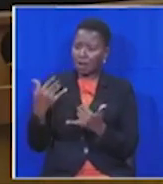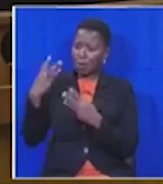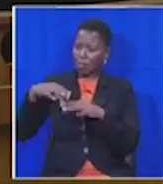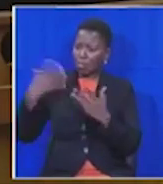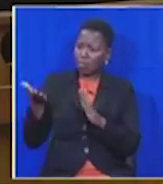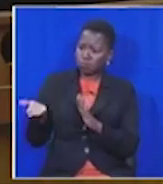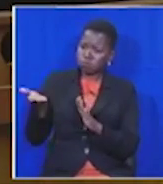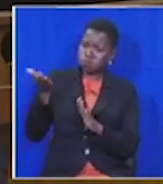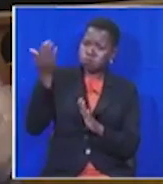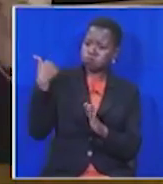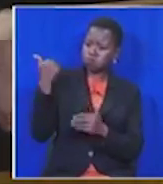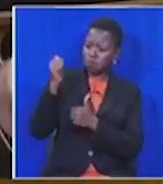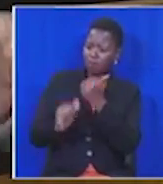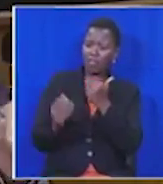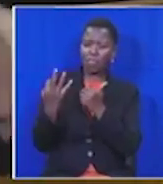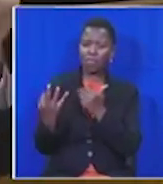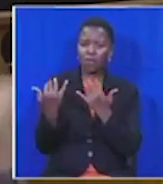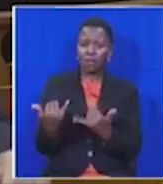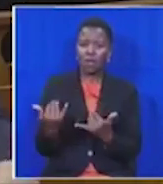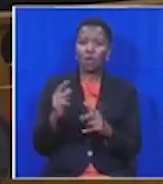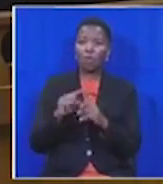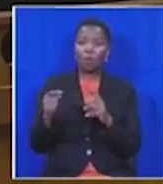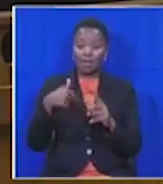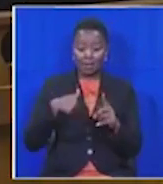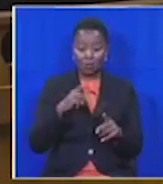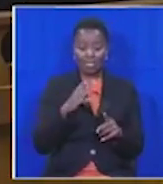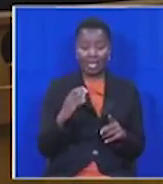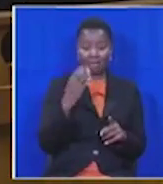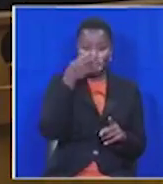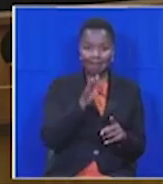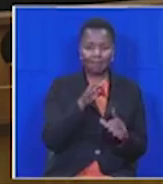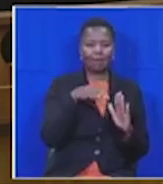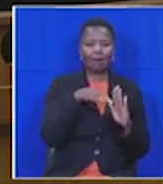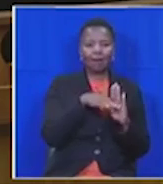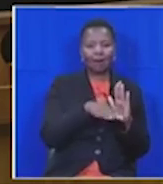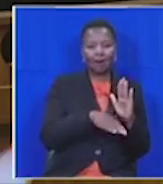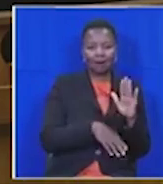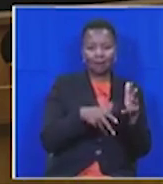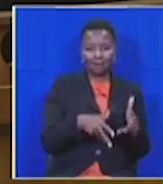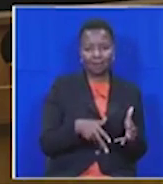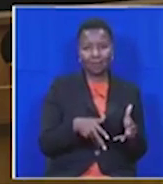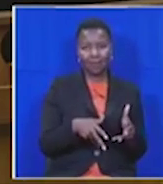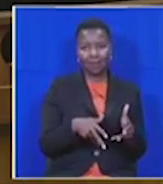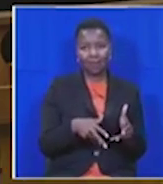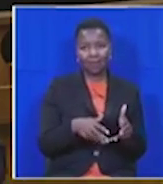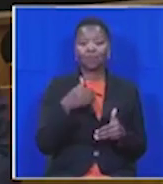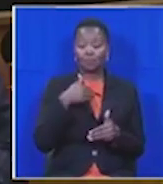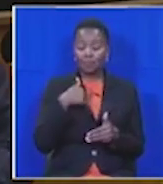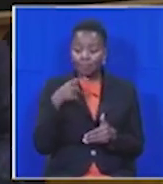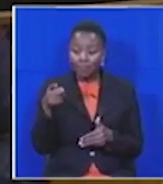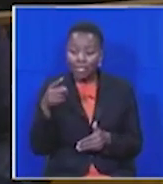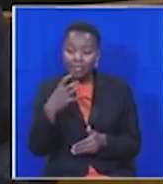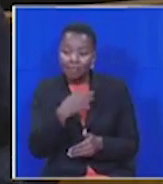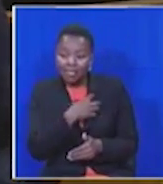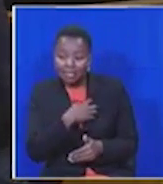in the last 3 months, it is still going down where the DA governs. That, Minister